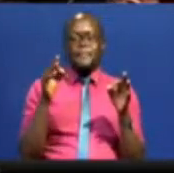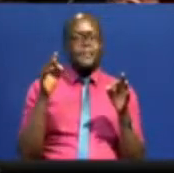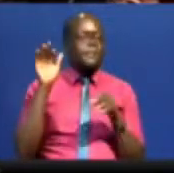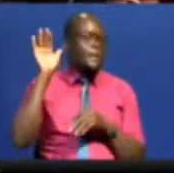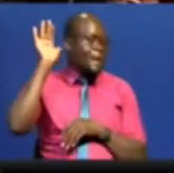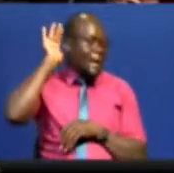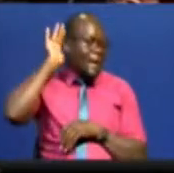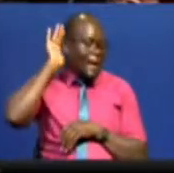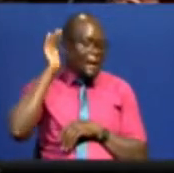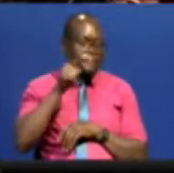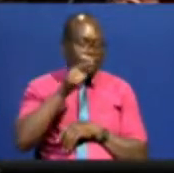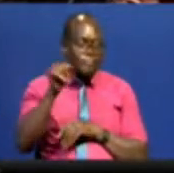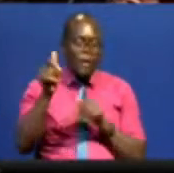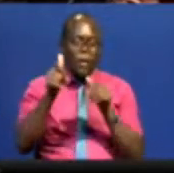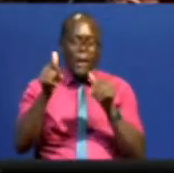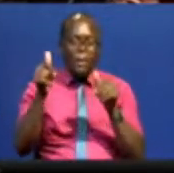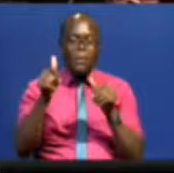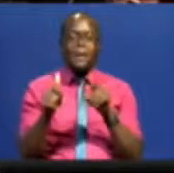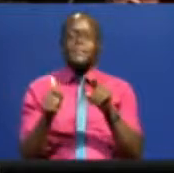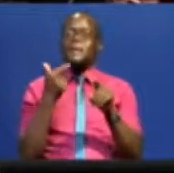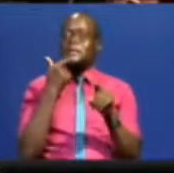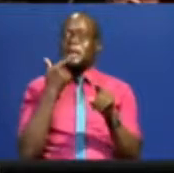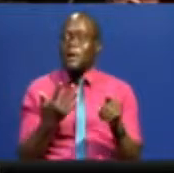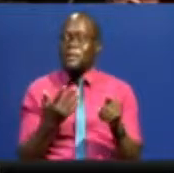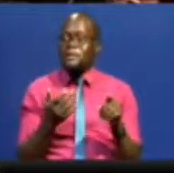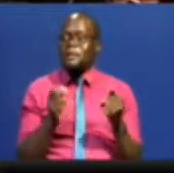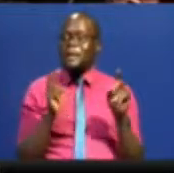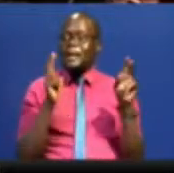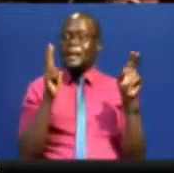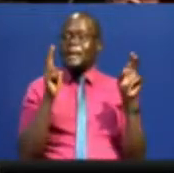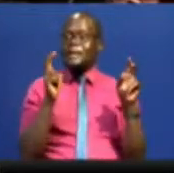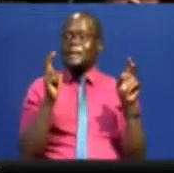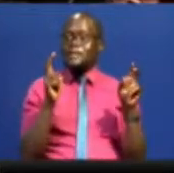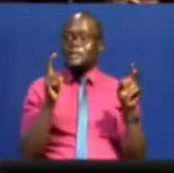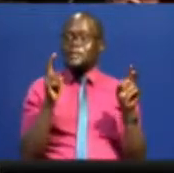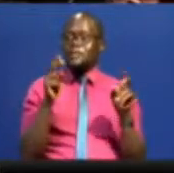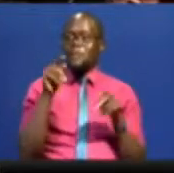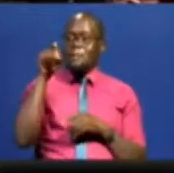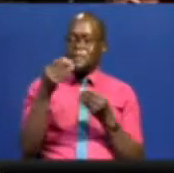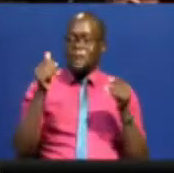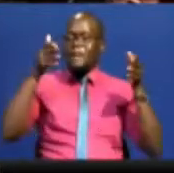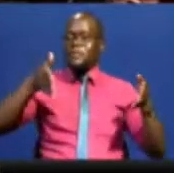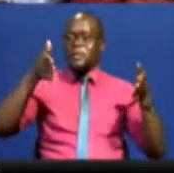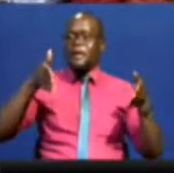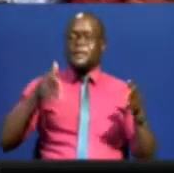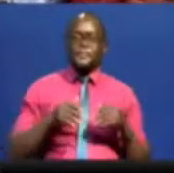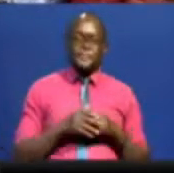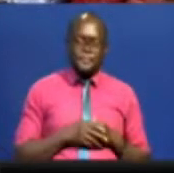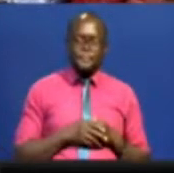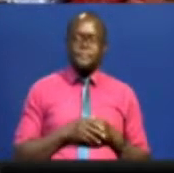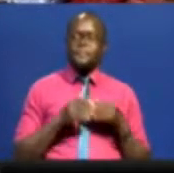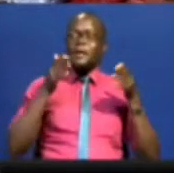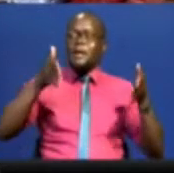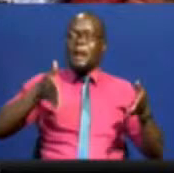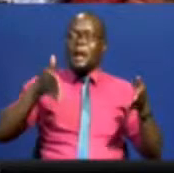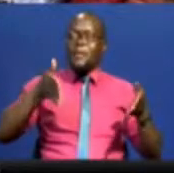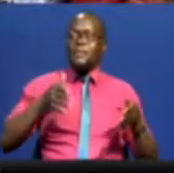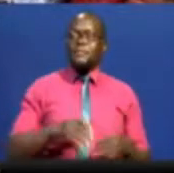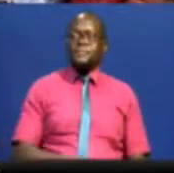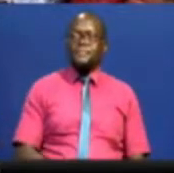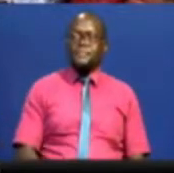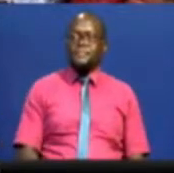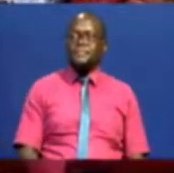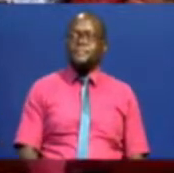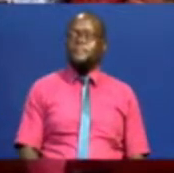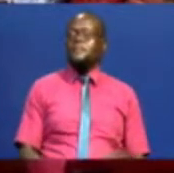if I'm hearing my colleagues well, it's an issue you think must be dealt with now. Now.